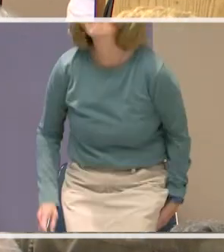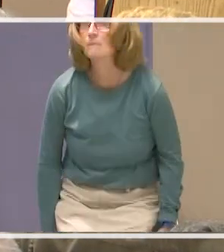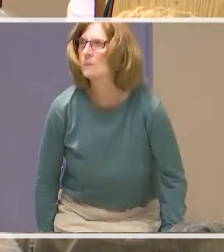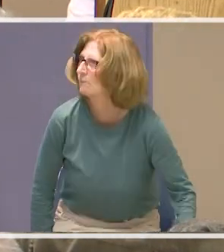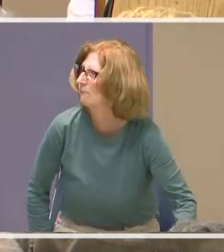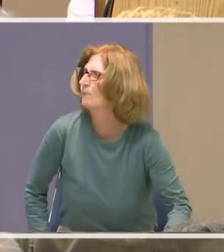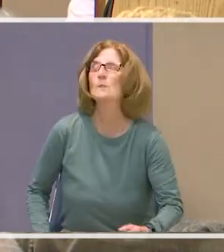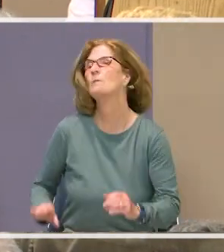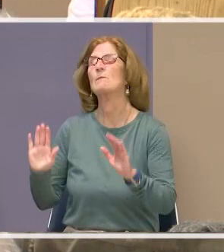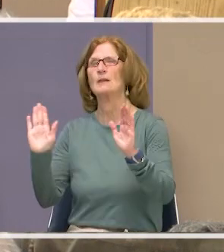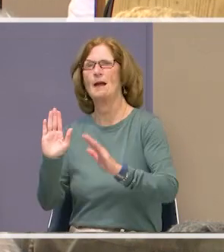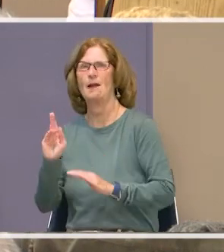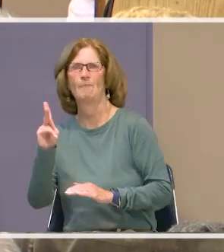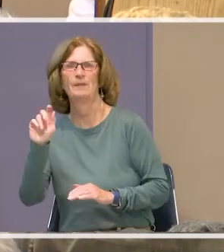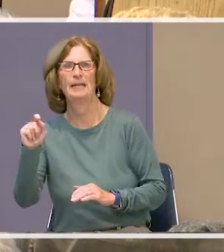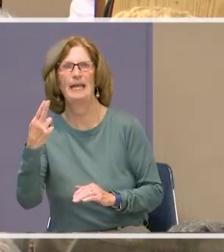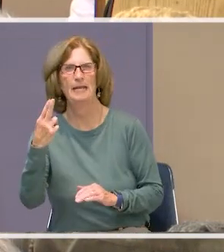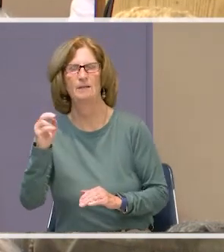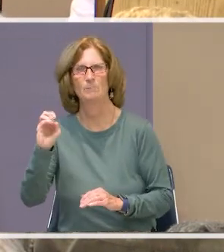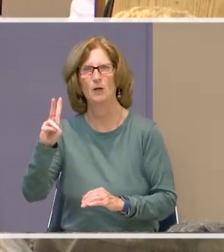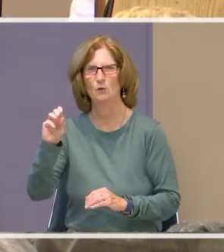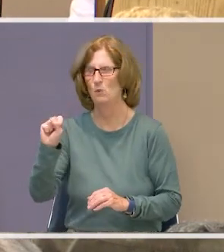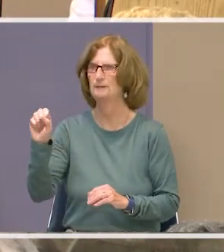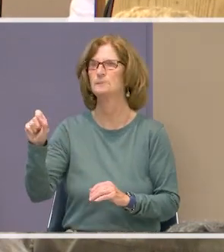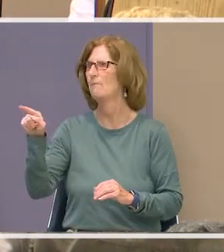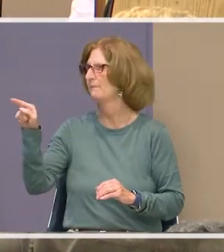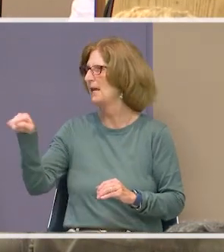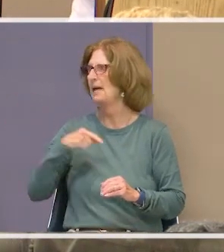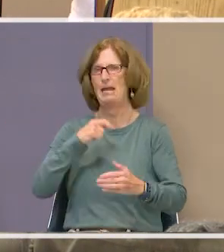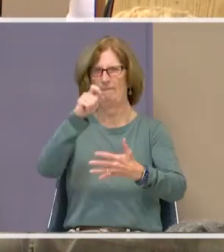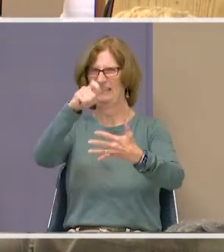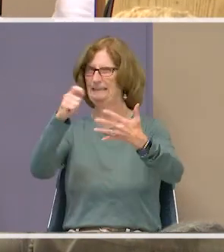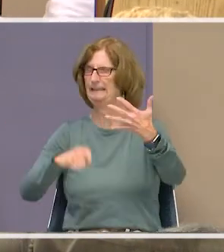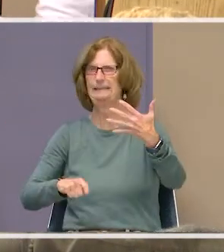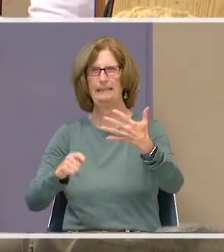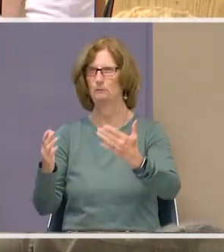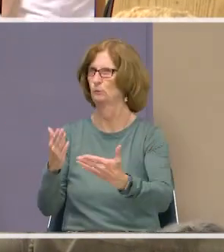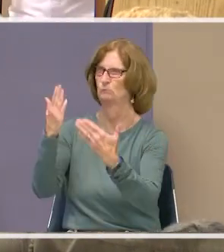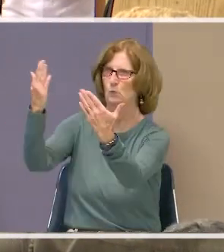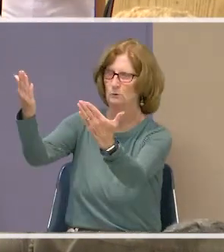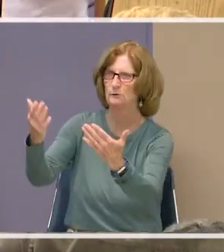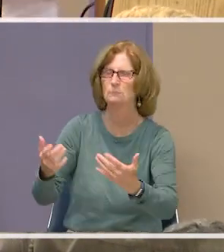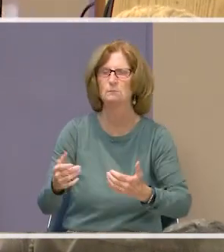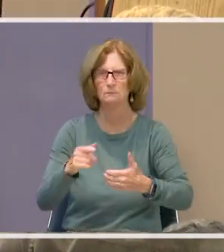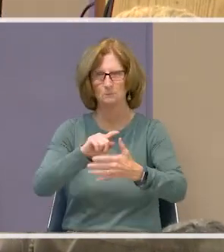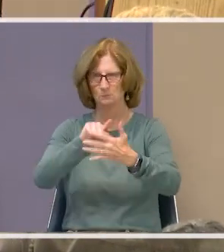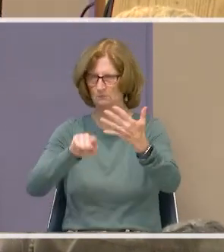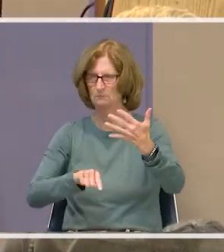Hi, Kenneth, Park Place. Have a detailed proposal to give to you. Emphasizes